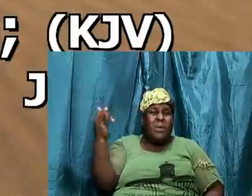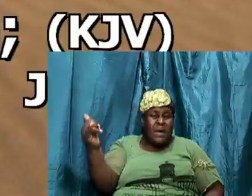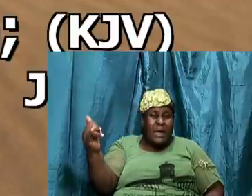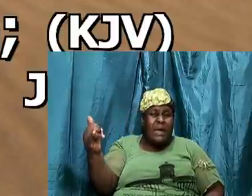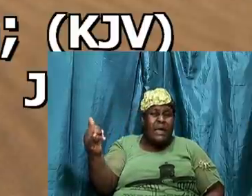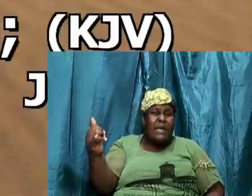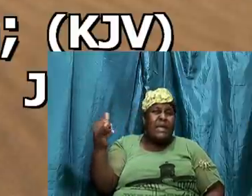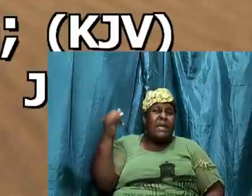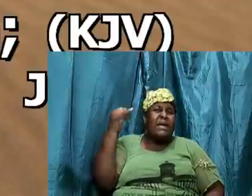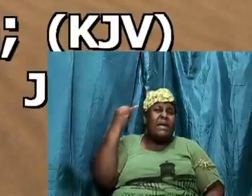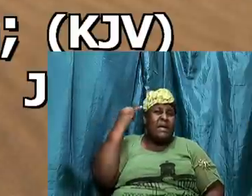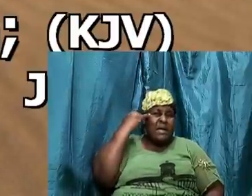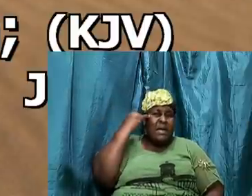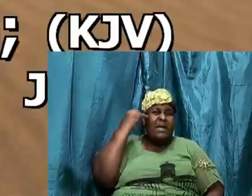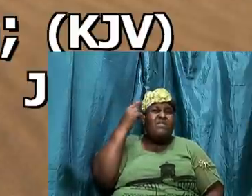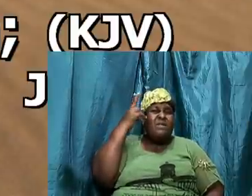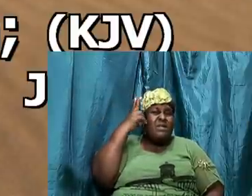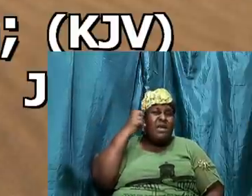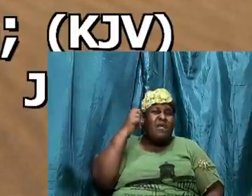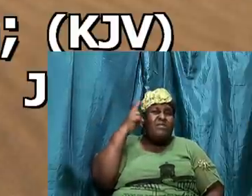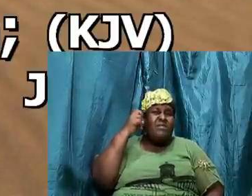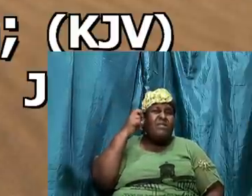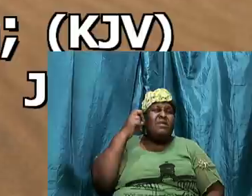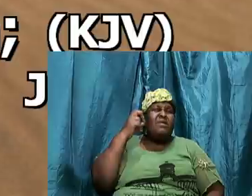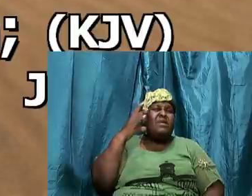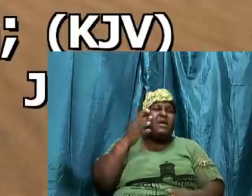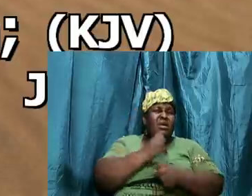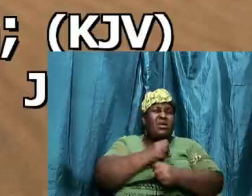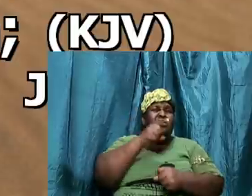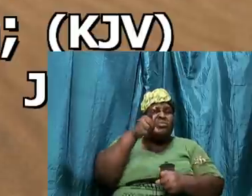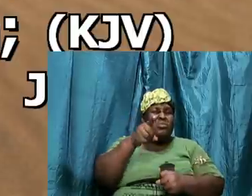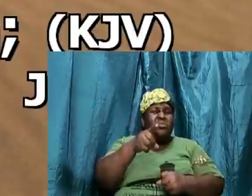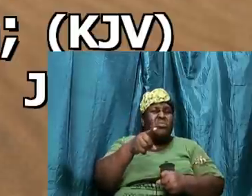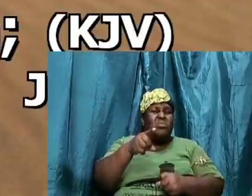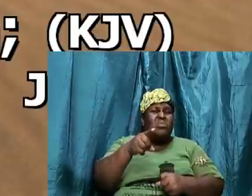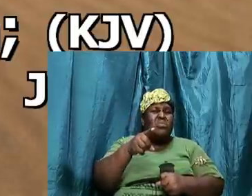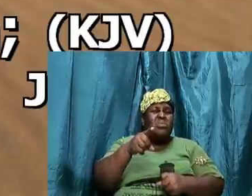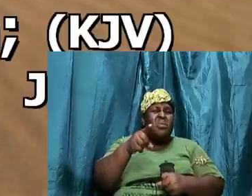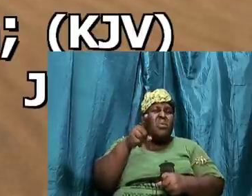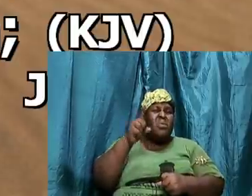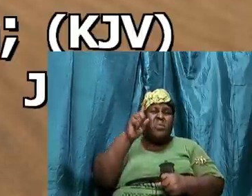If the adversary can get you to just think one time that your wife cheating,